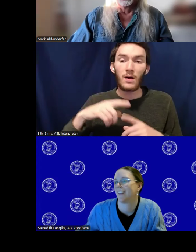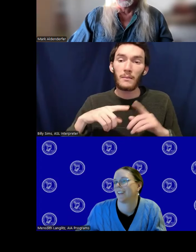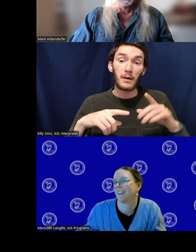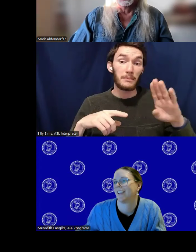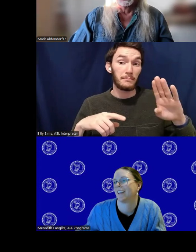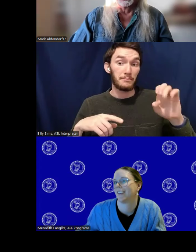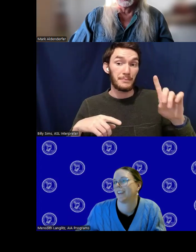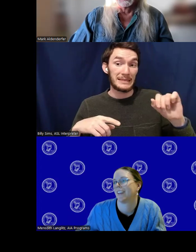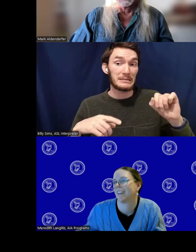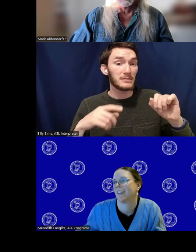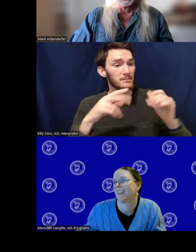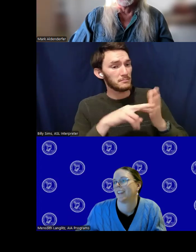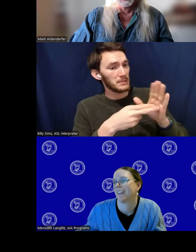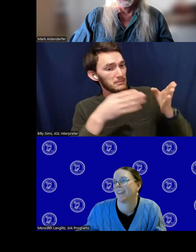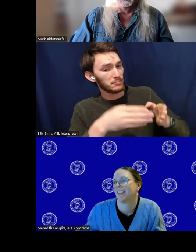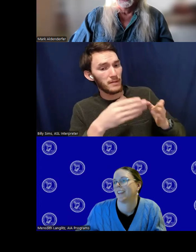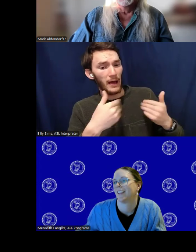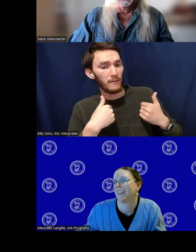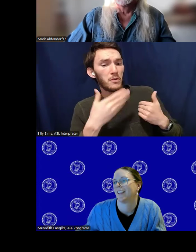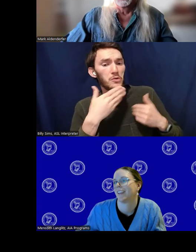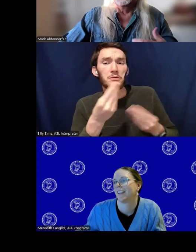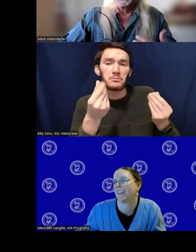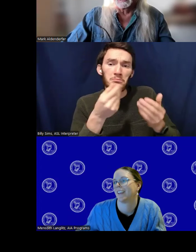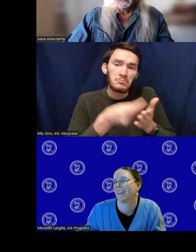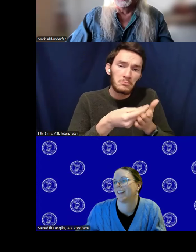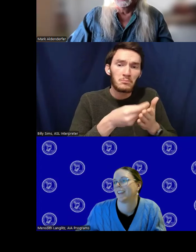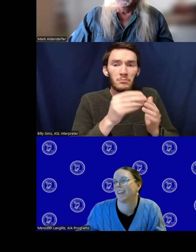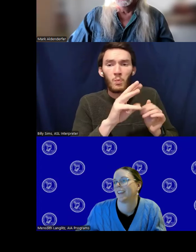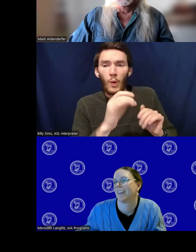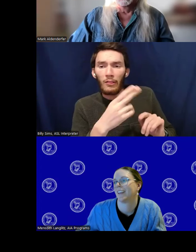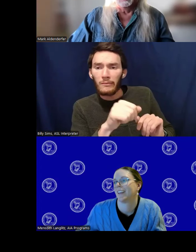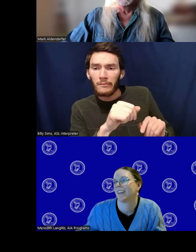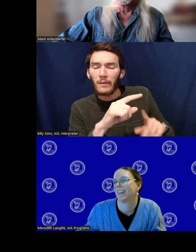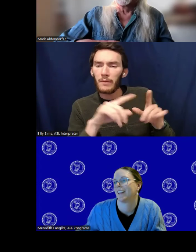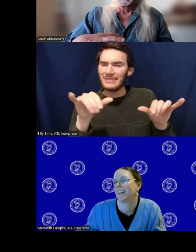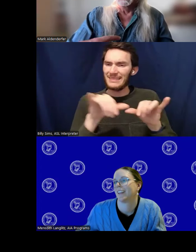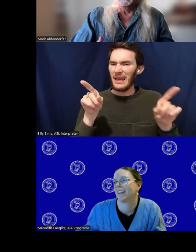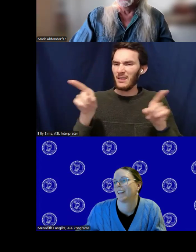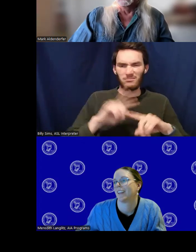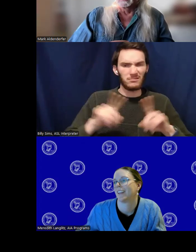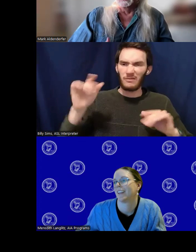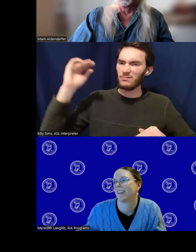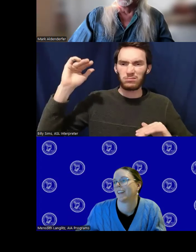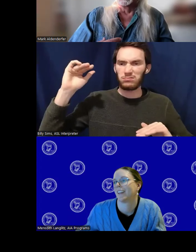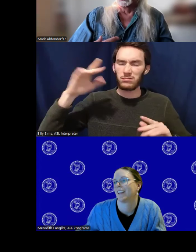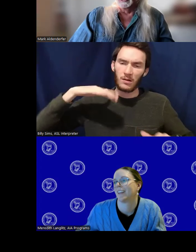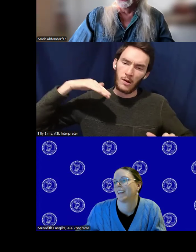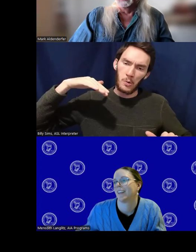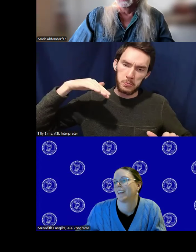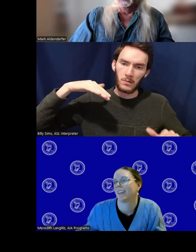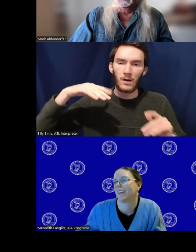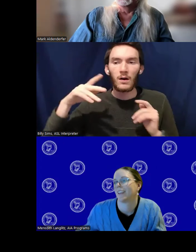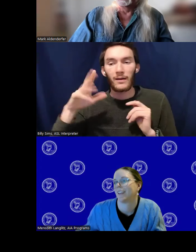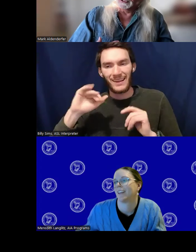wealth for the individual that's buried in Samsung 5, but on the scale, that was what he and his kin were able to